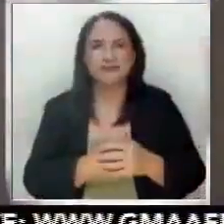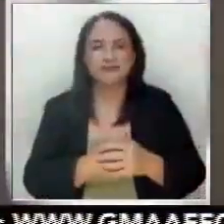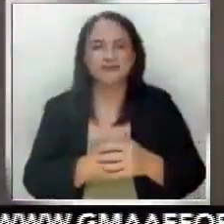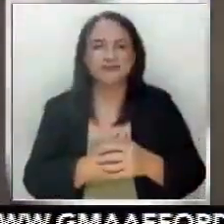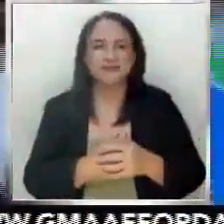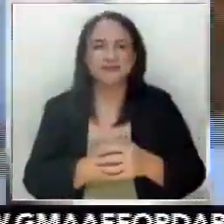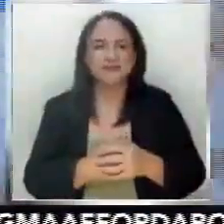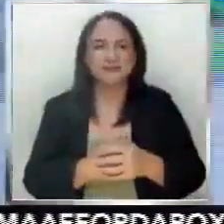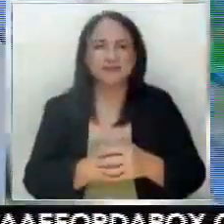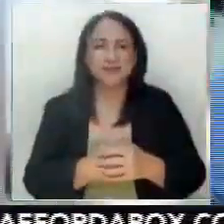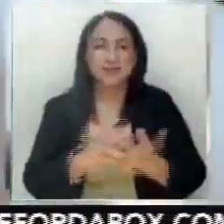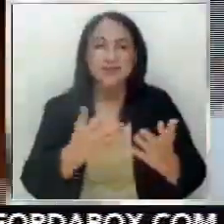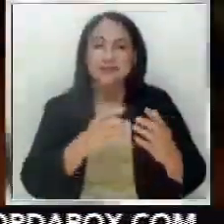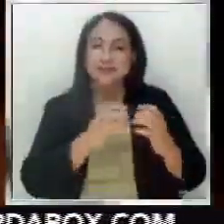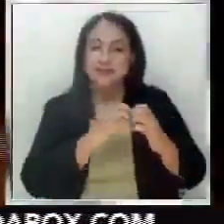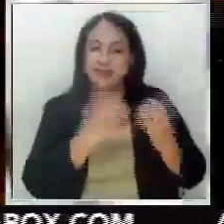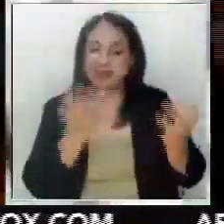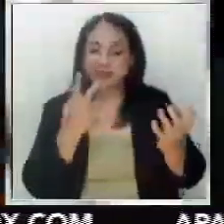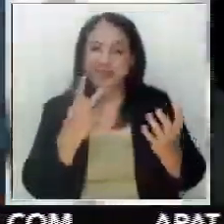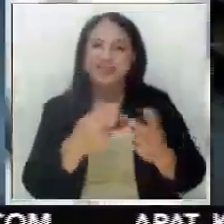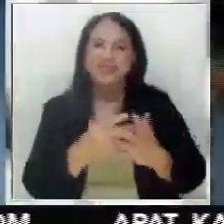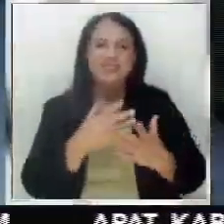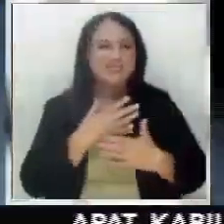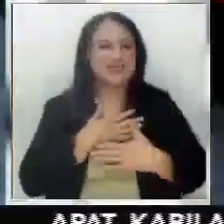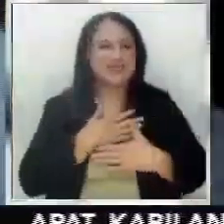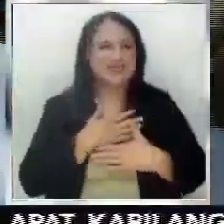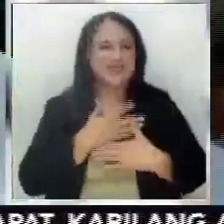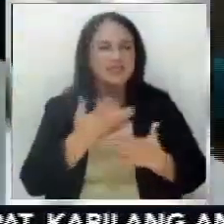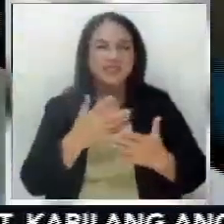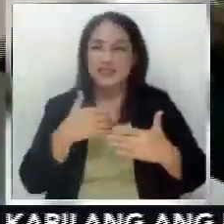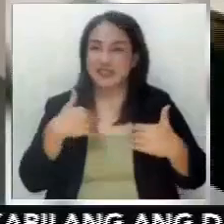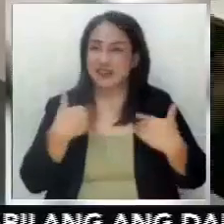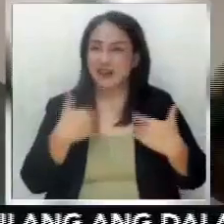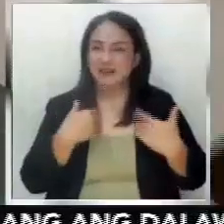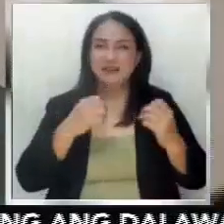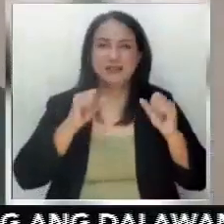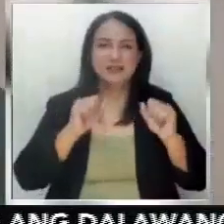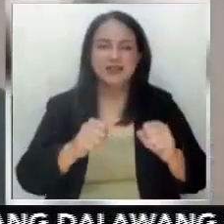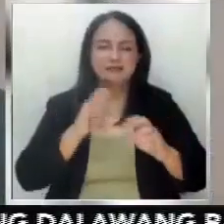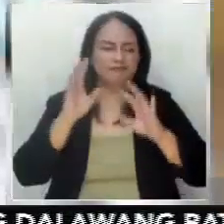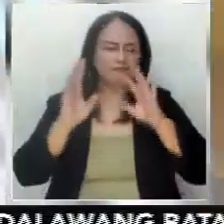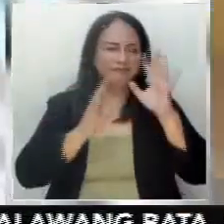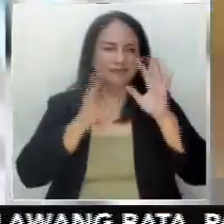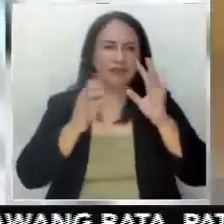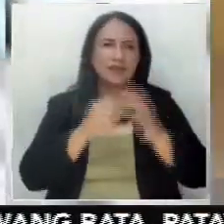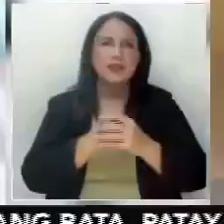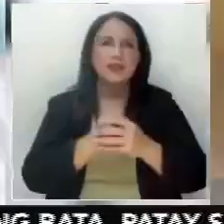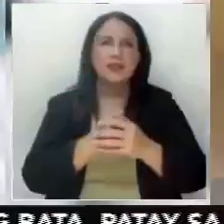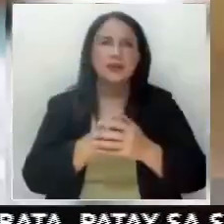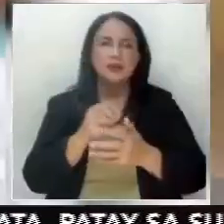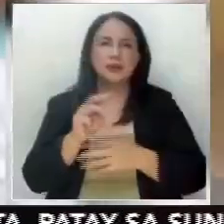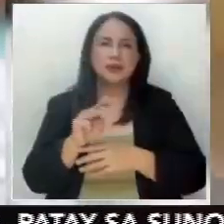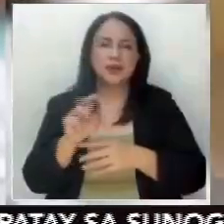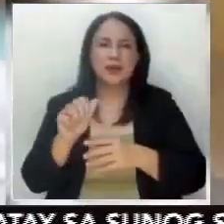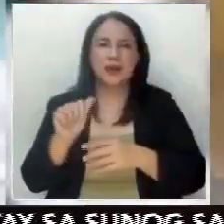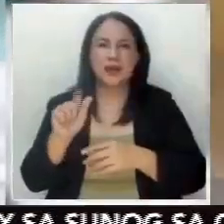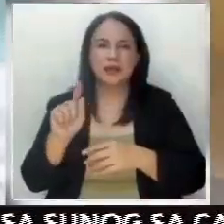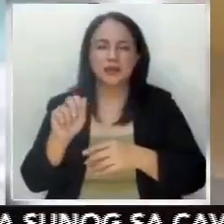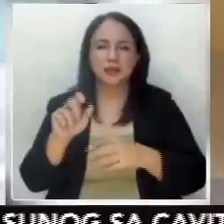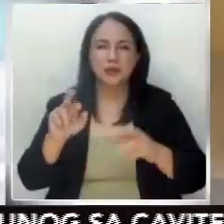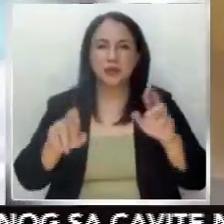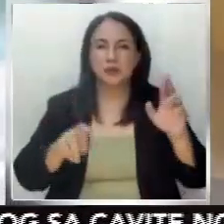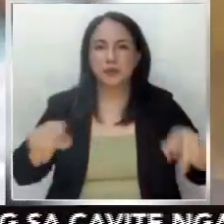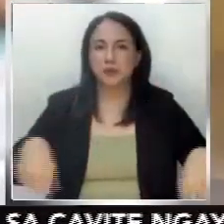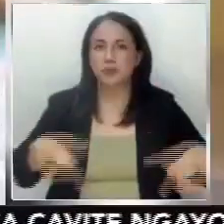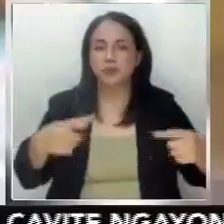Ayan mga kapuso, nakakatuwa na at such a young age, they were able to invent si We Alert robot wheelchair to address of course the